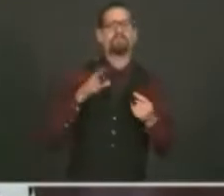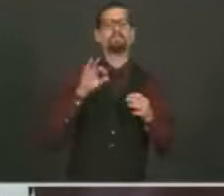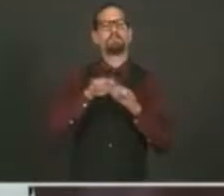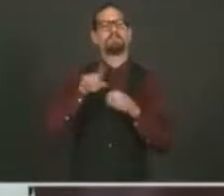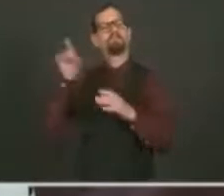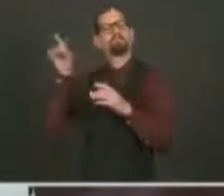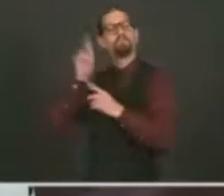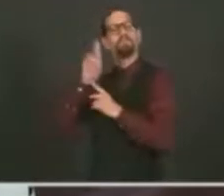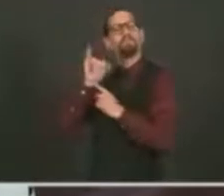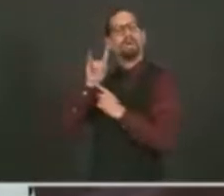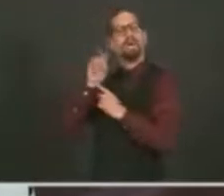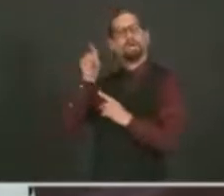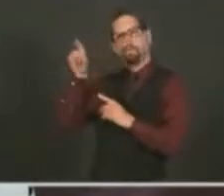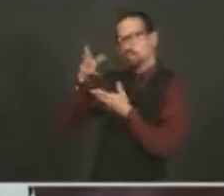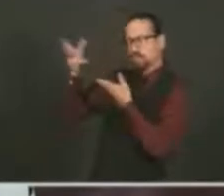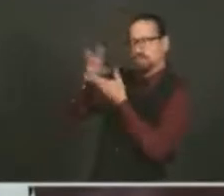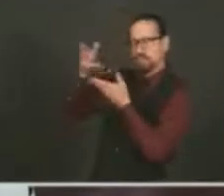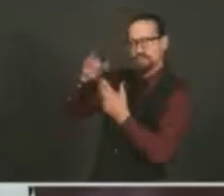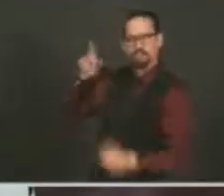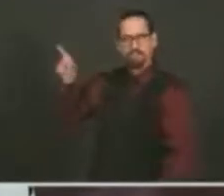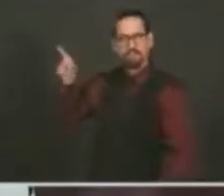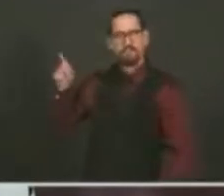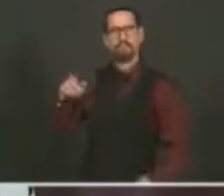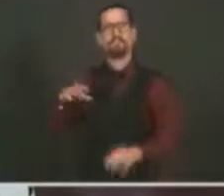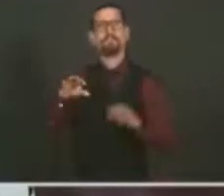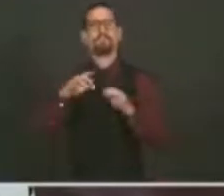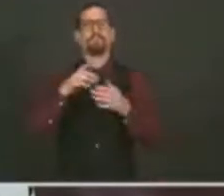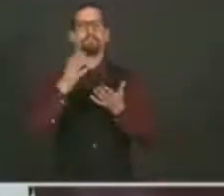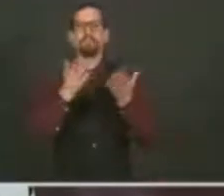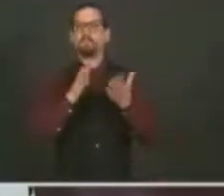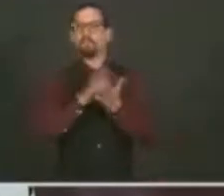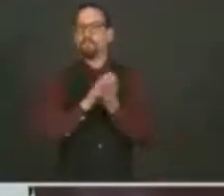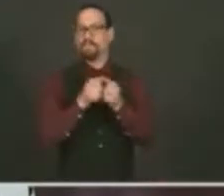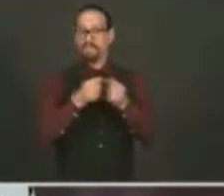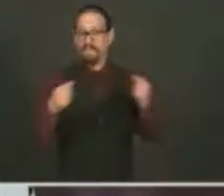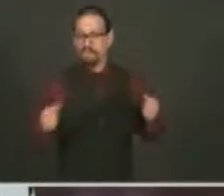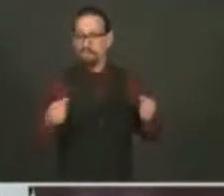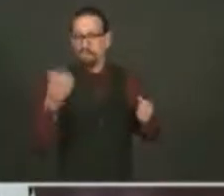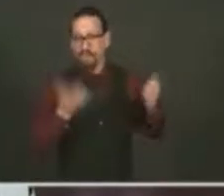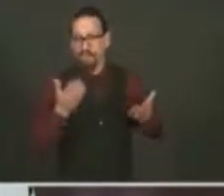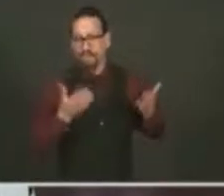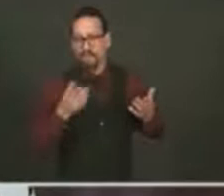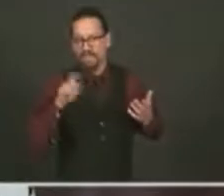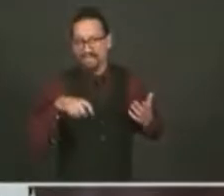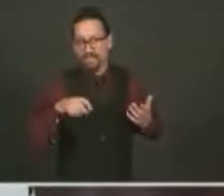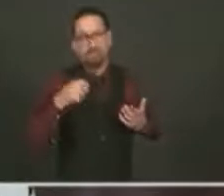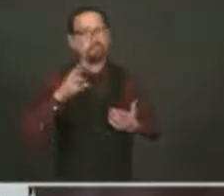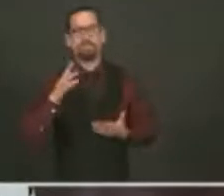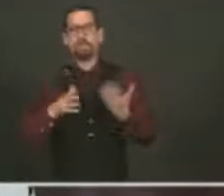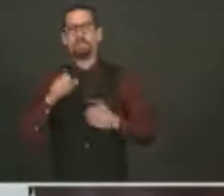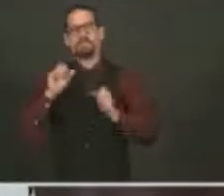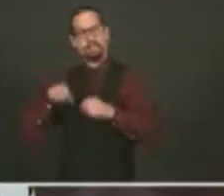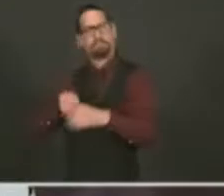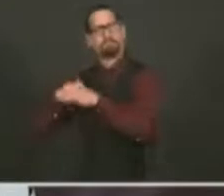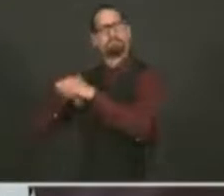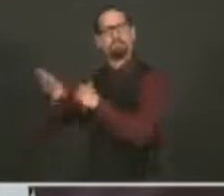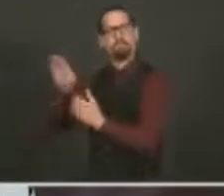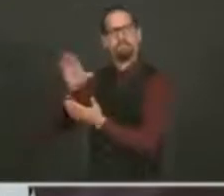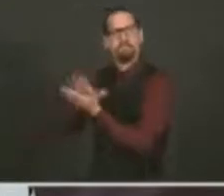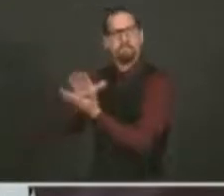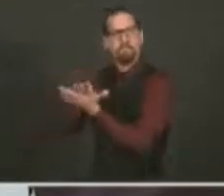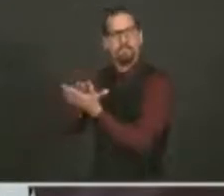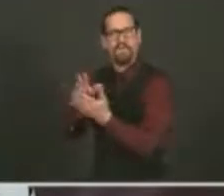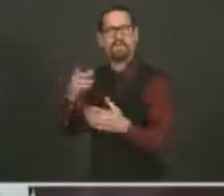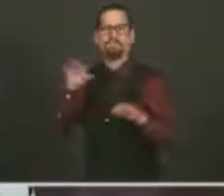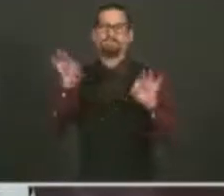be useful, and many times it isn't needed, and we can support you in how to go forward. So make sure to engage in that